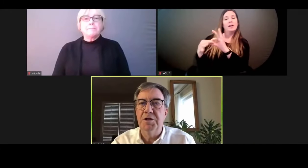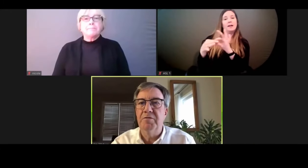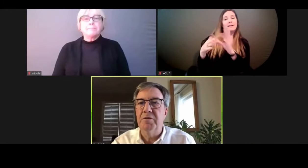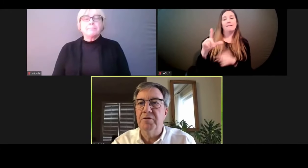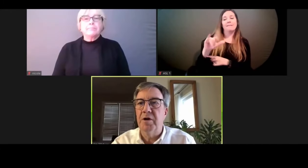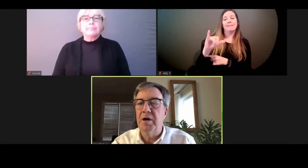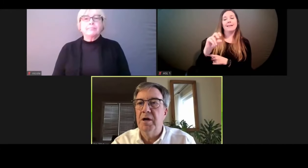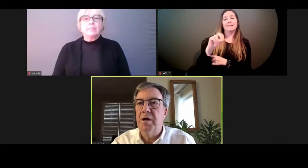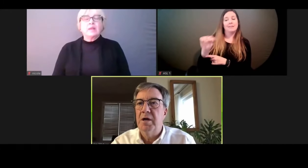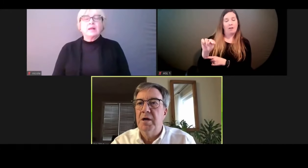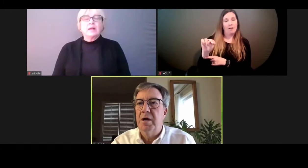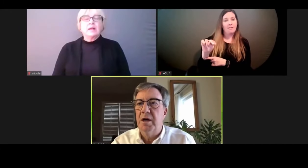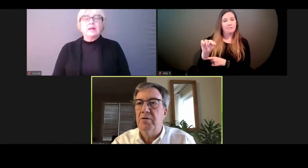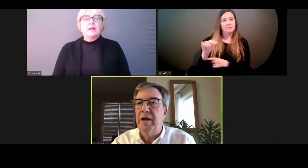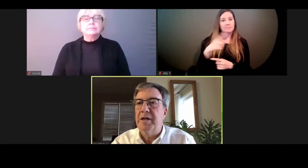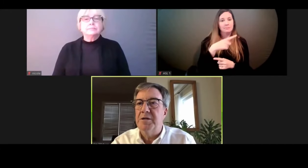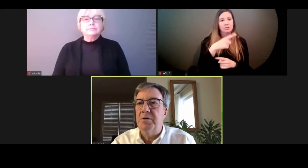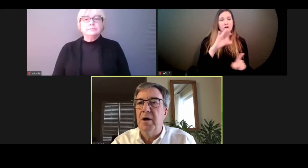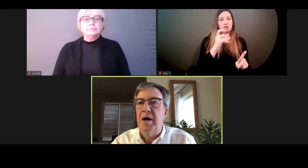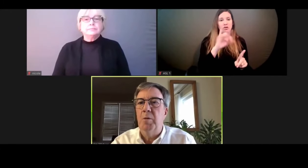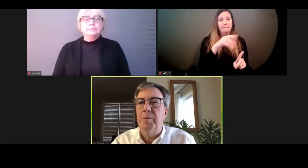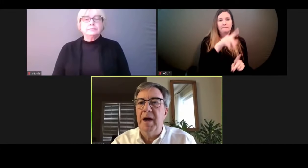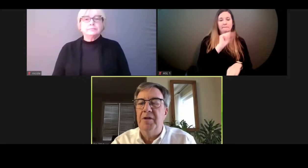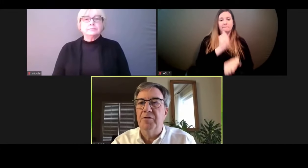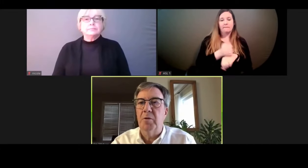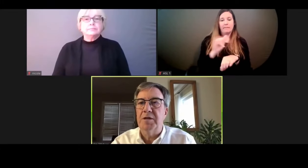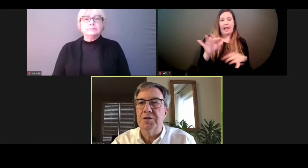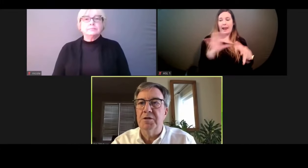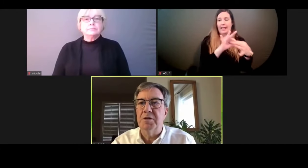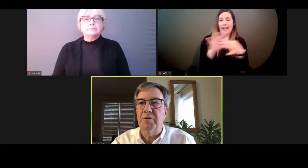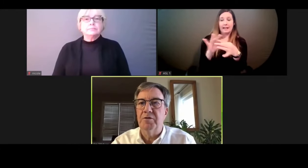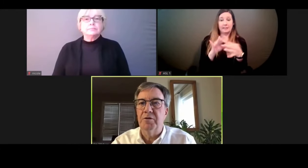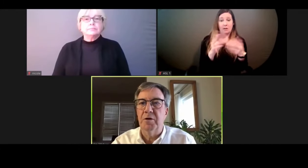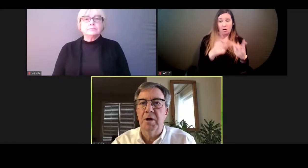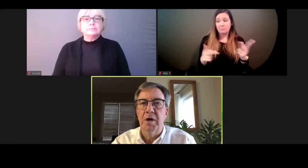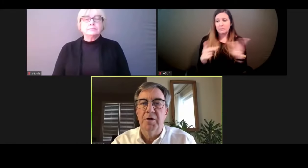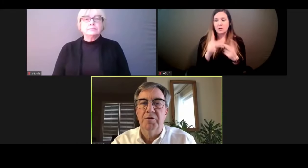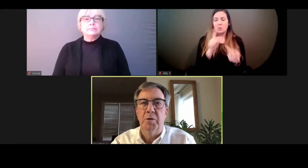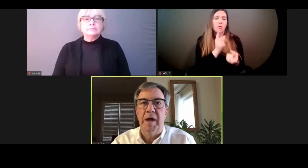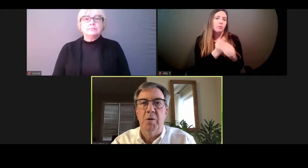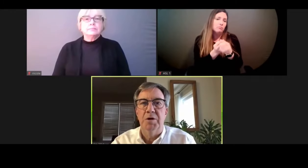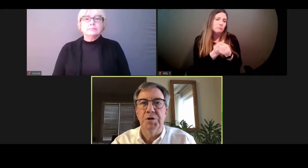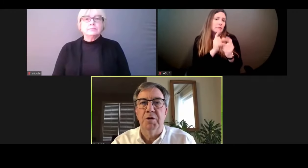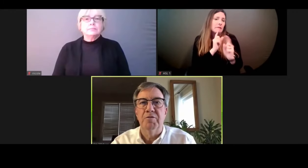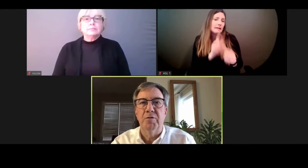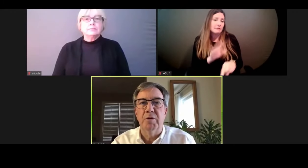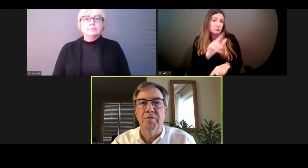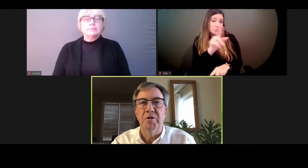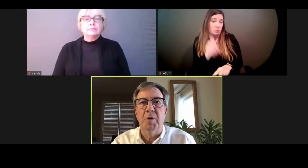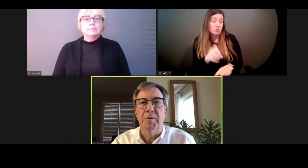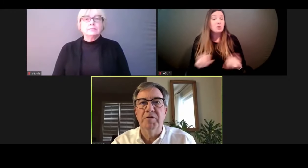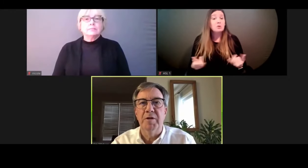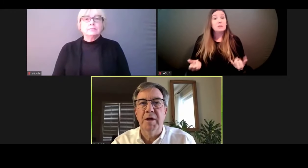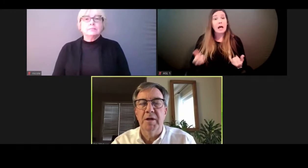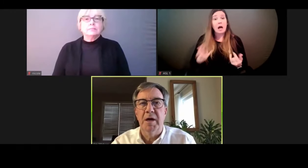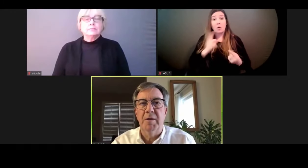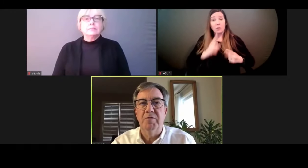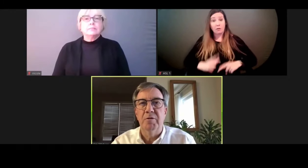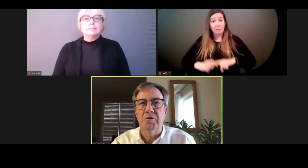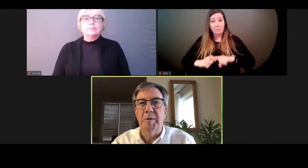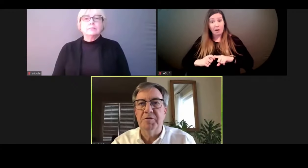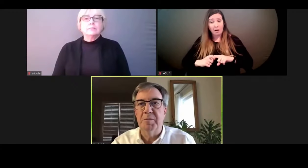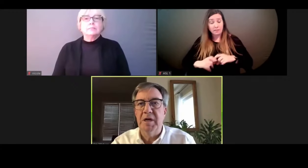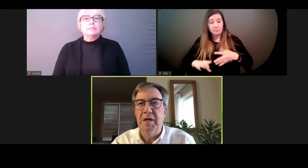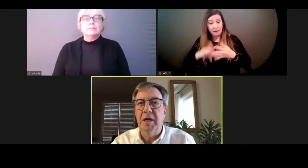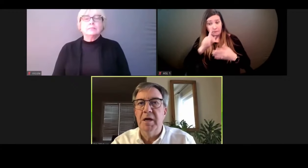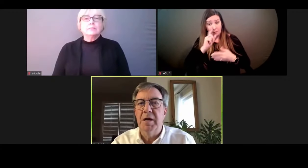the chief has created to help answer questions of concern. So we'll now adjourn for a few moments. And then for